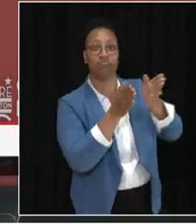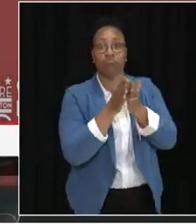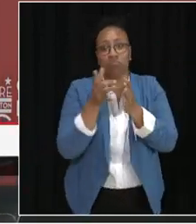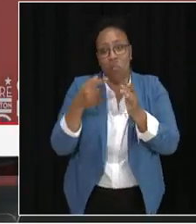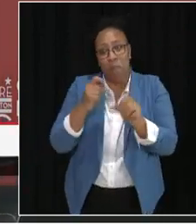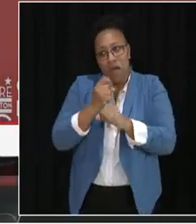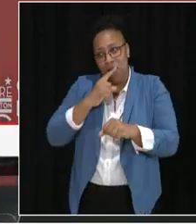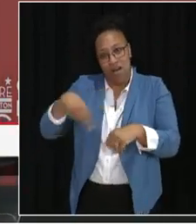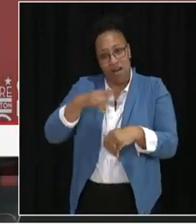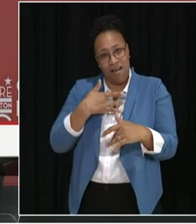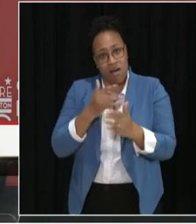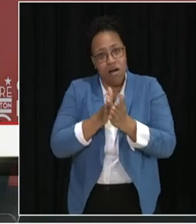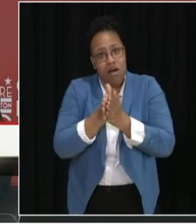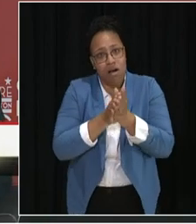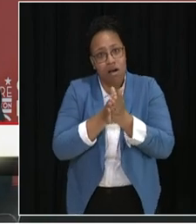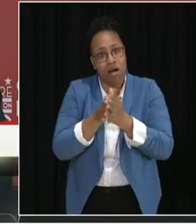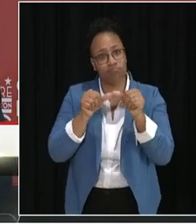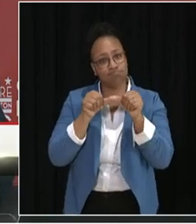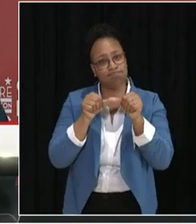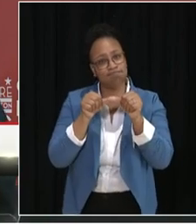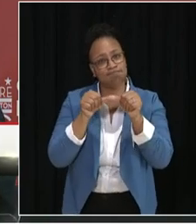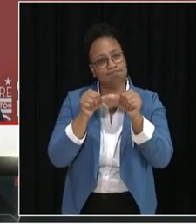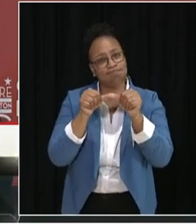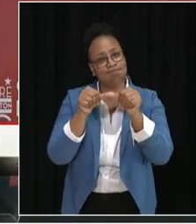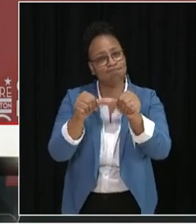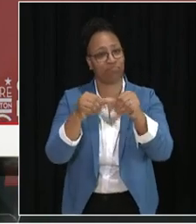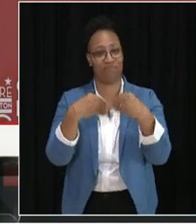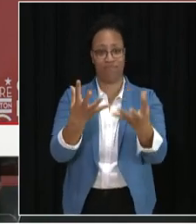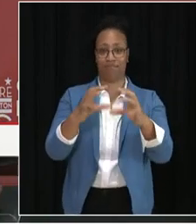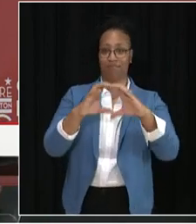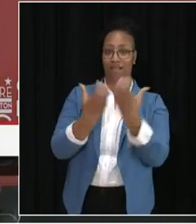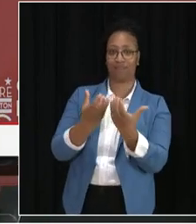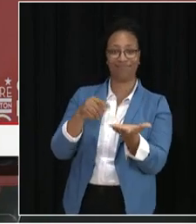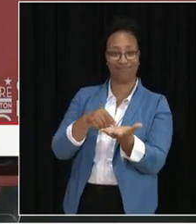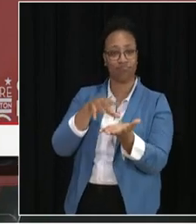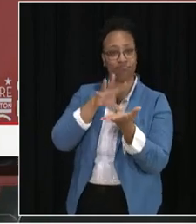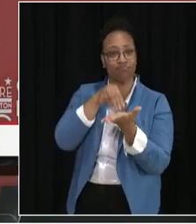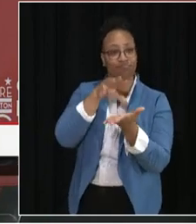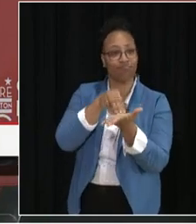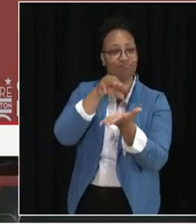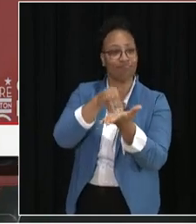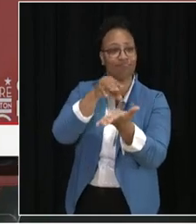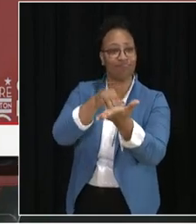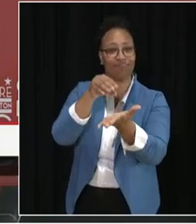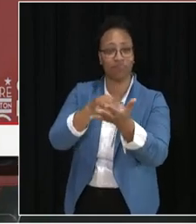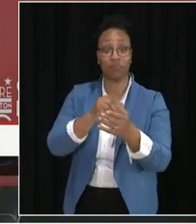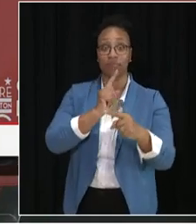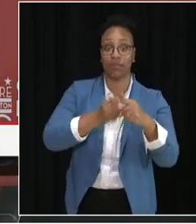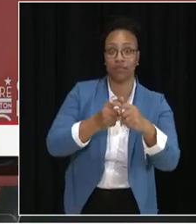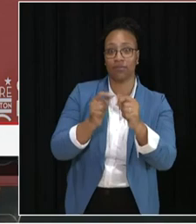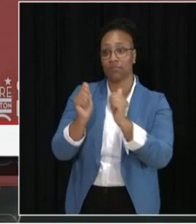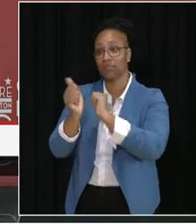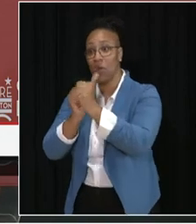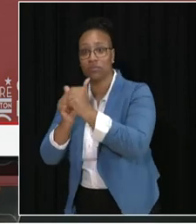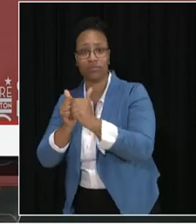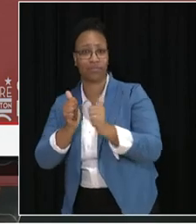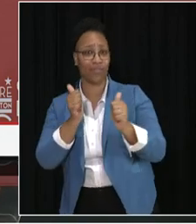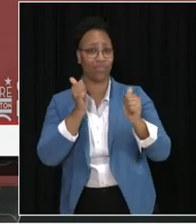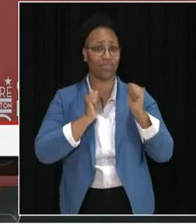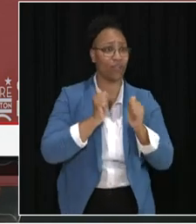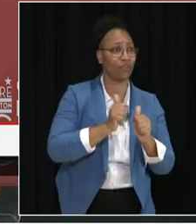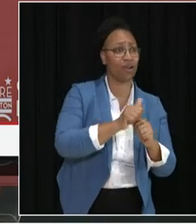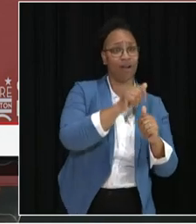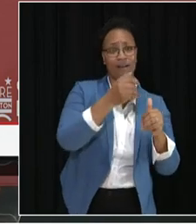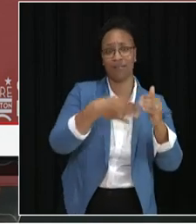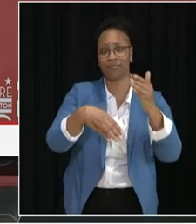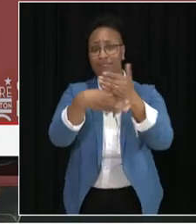We want them to have exciting extracurricular activities. And we want them to have the best teachers anywhere in the United